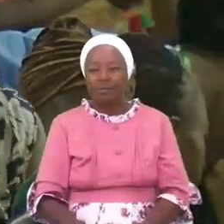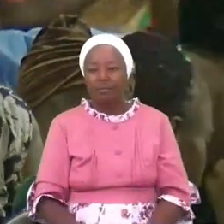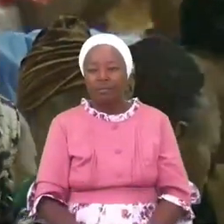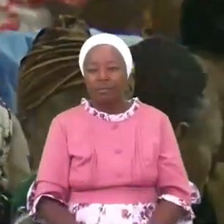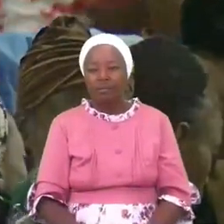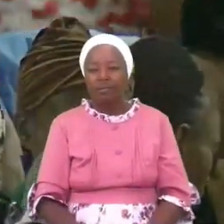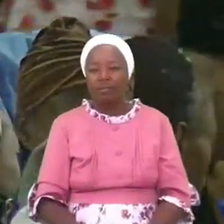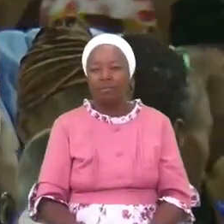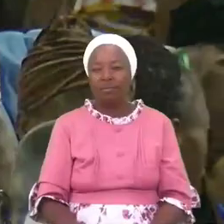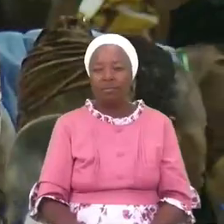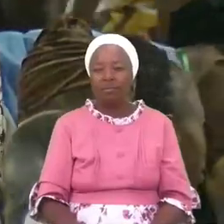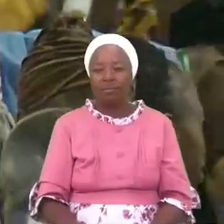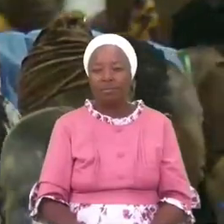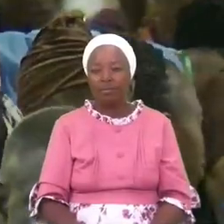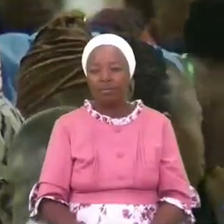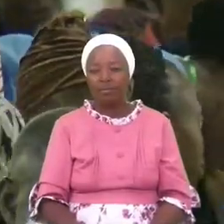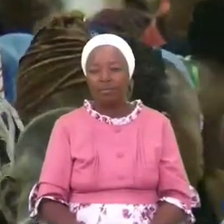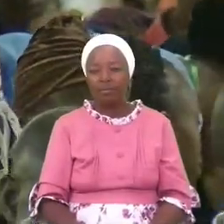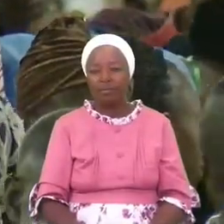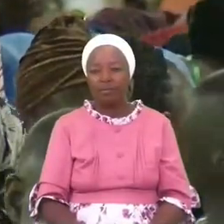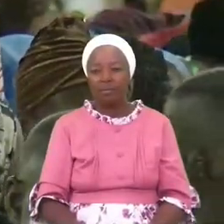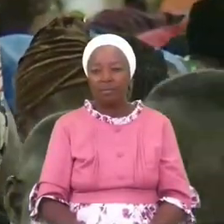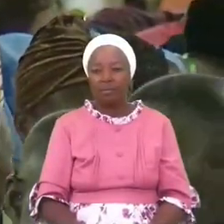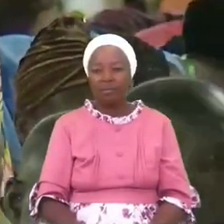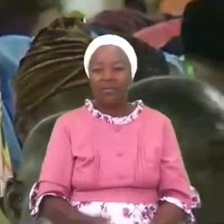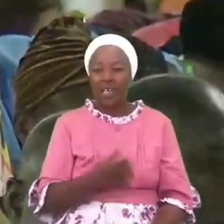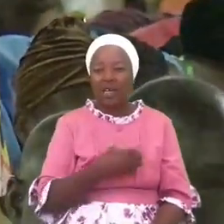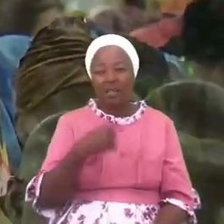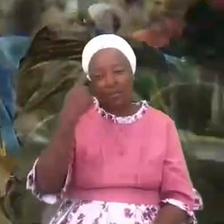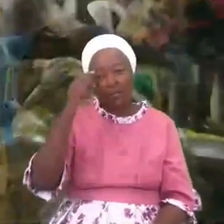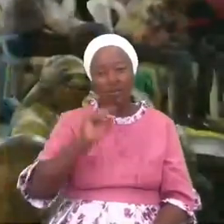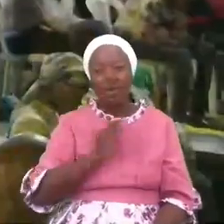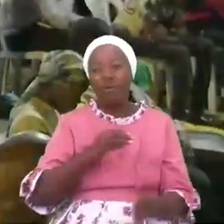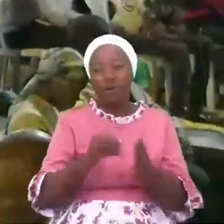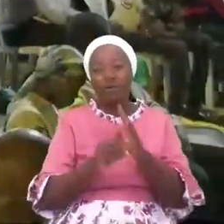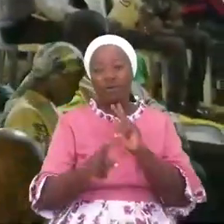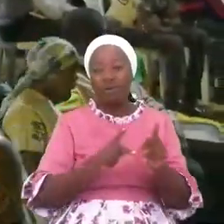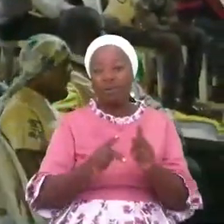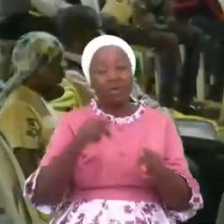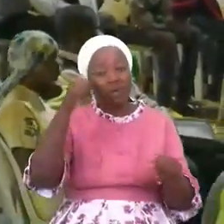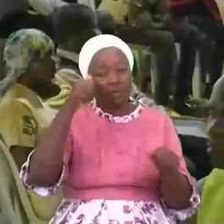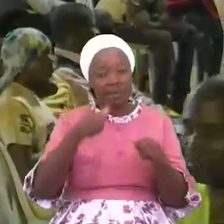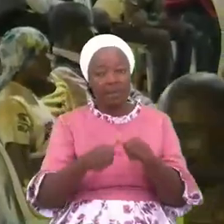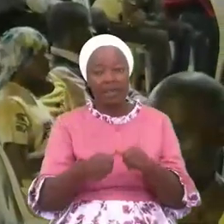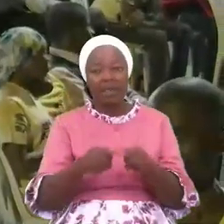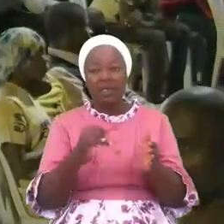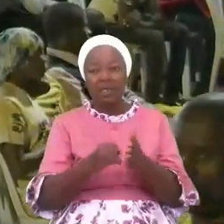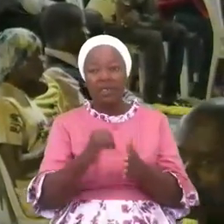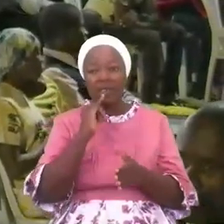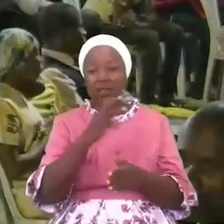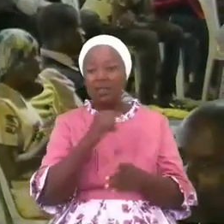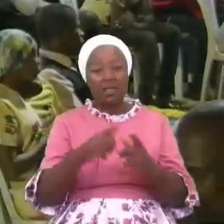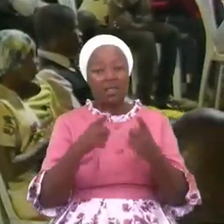right, to the middle, to the left, please, let's take time to do